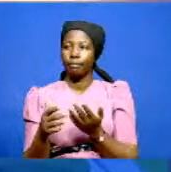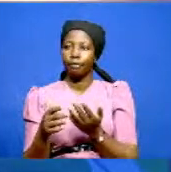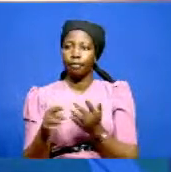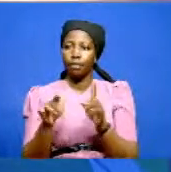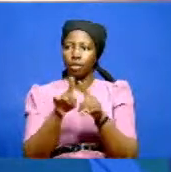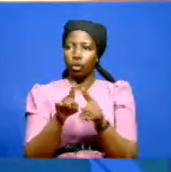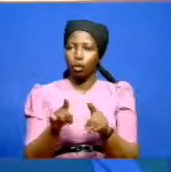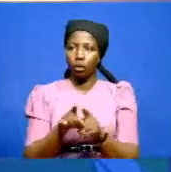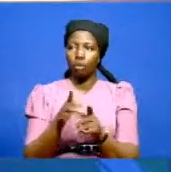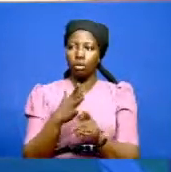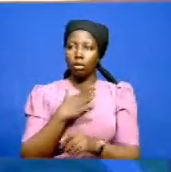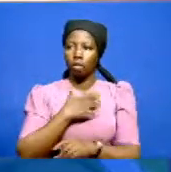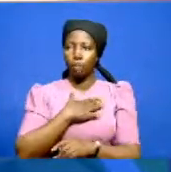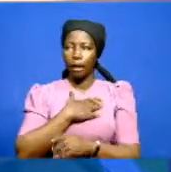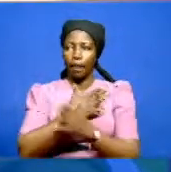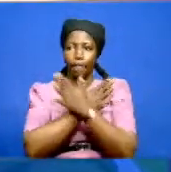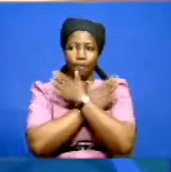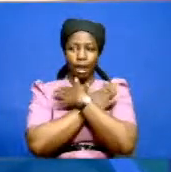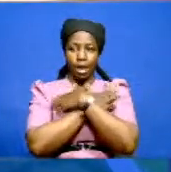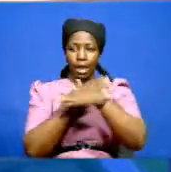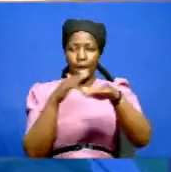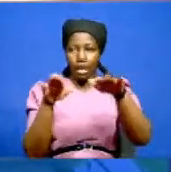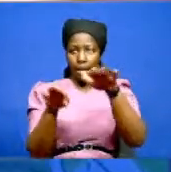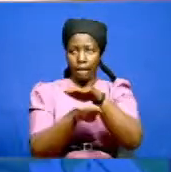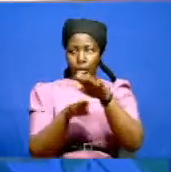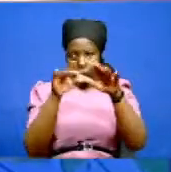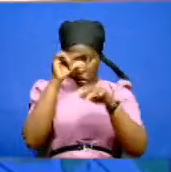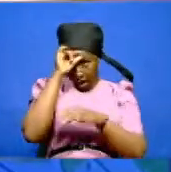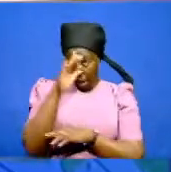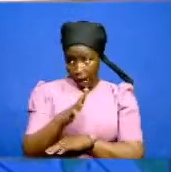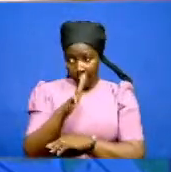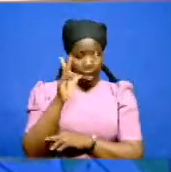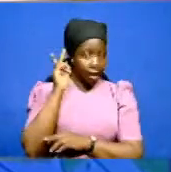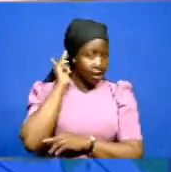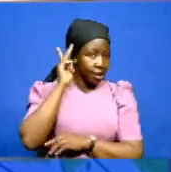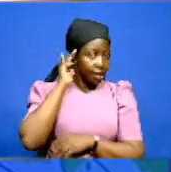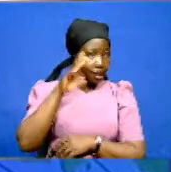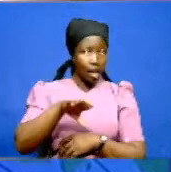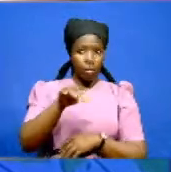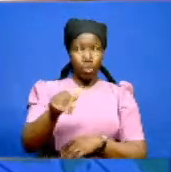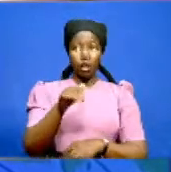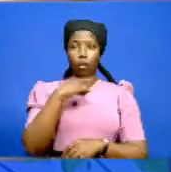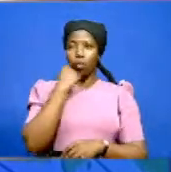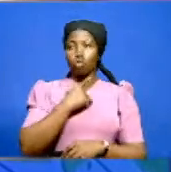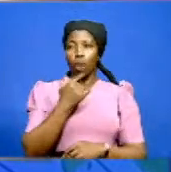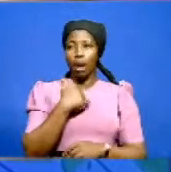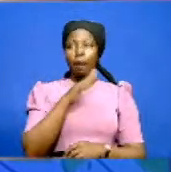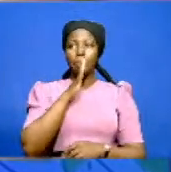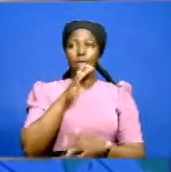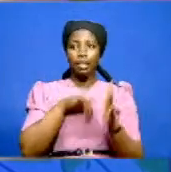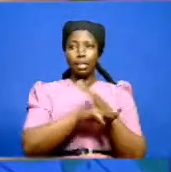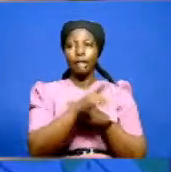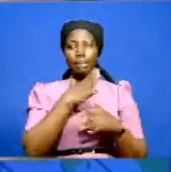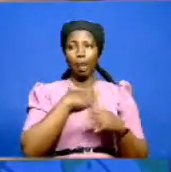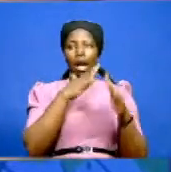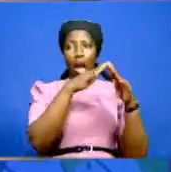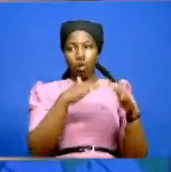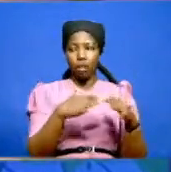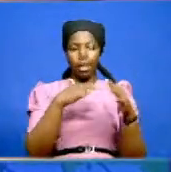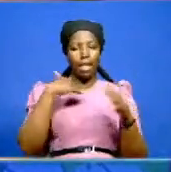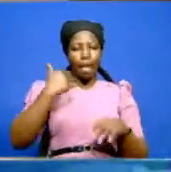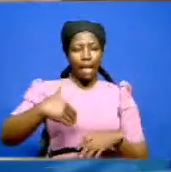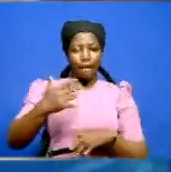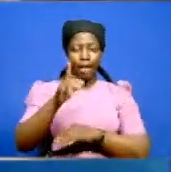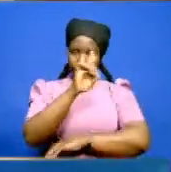my friend, the deputy governor of Kisii County, who has been at my house literally every